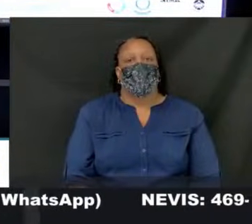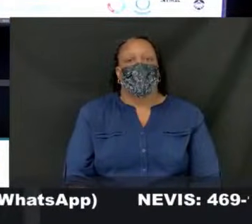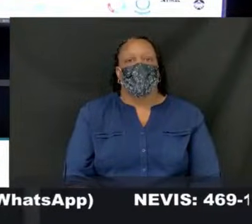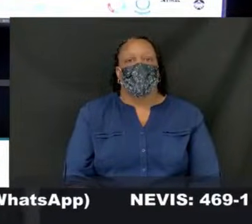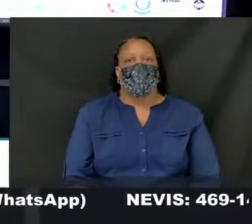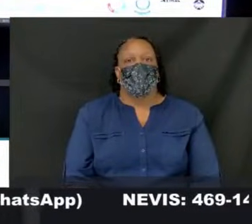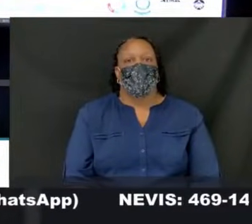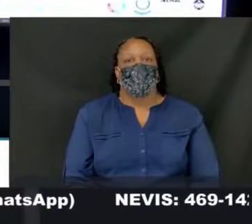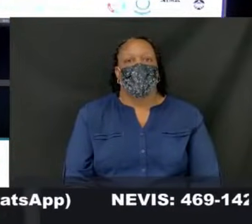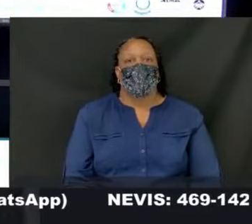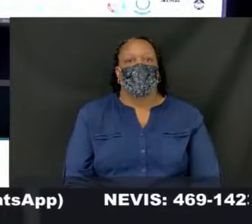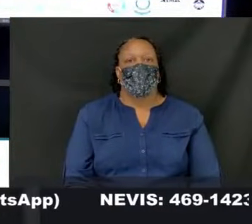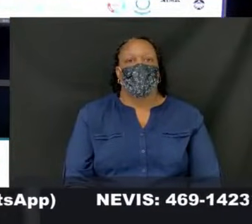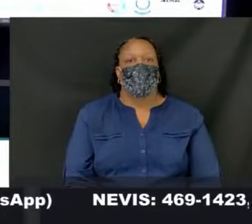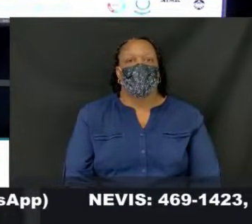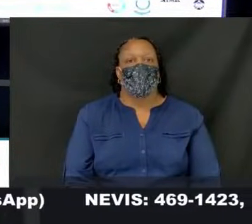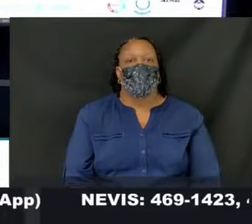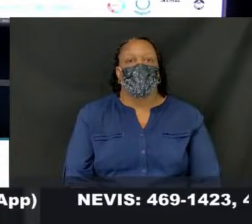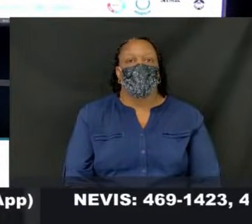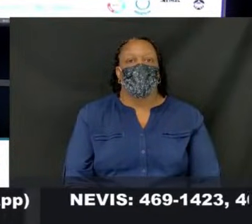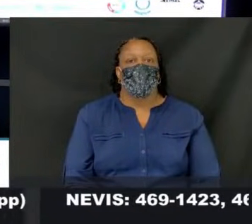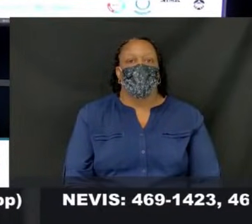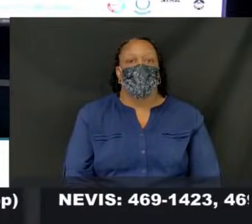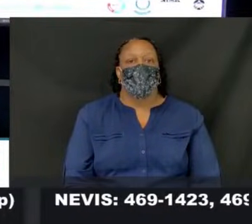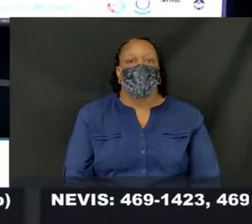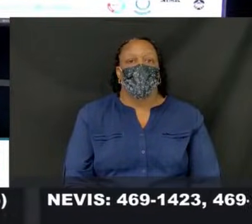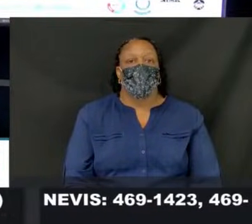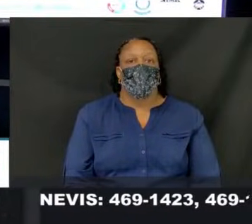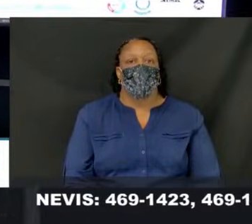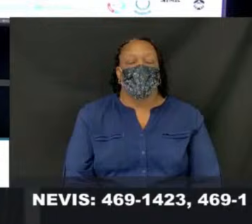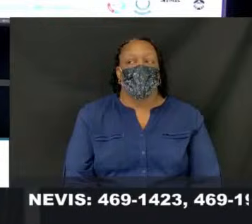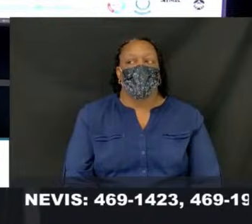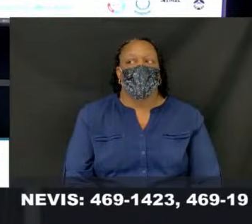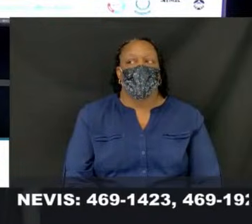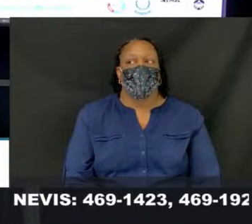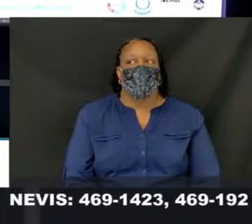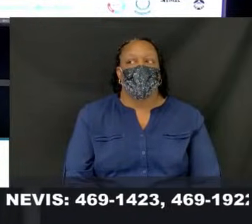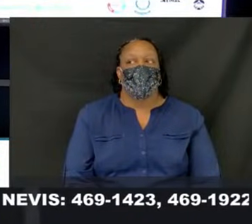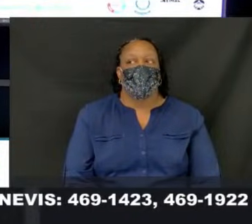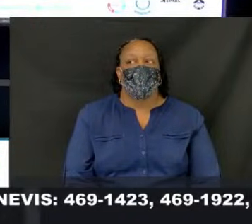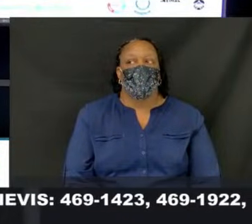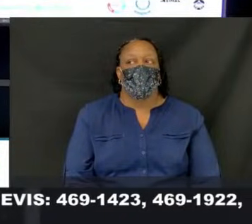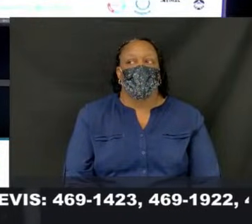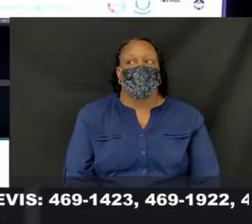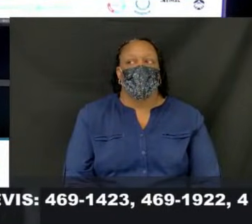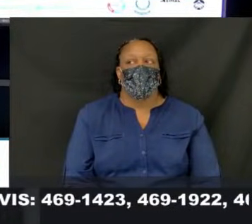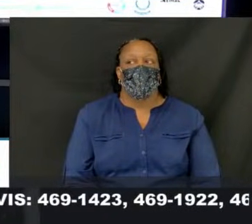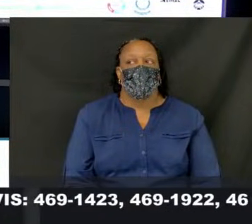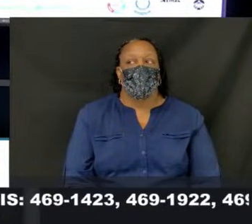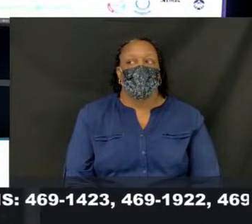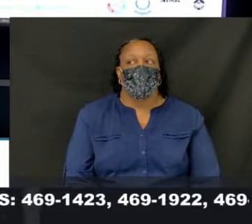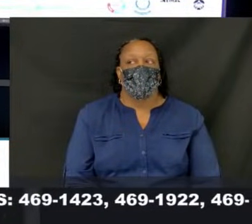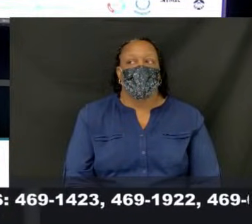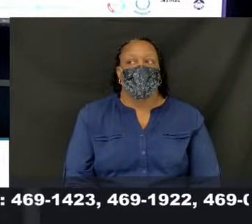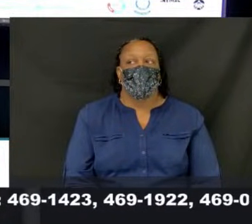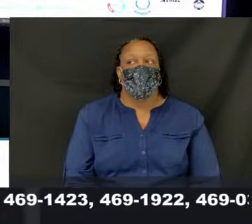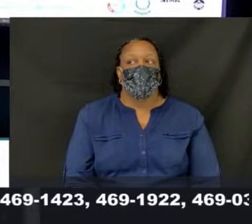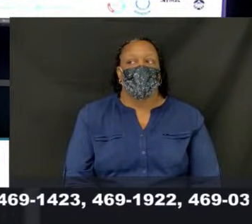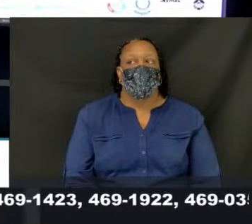Thank you, Dr. Wilkins. You know, His Holiness Pope Francis has been one of the